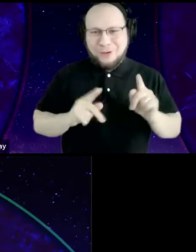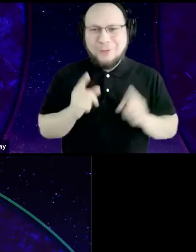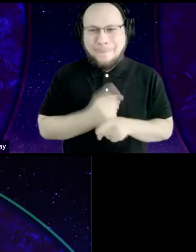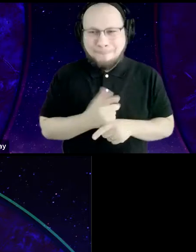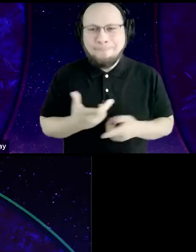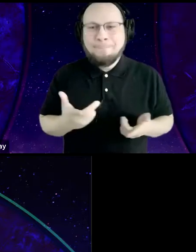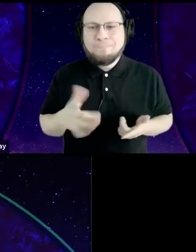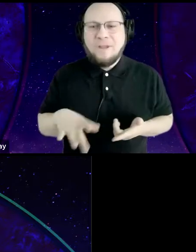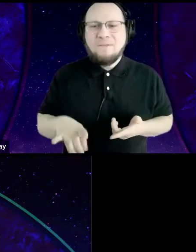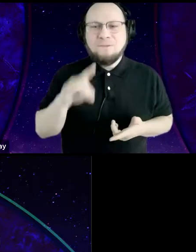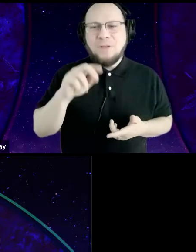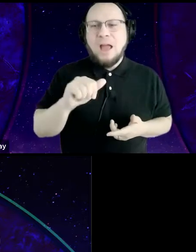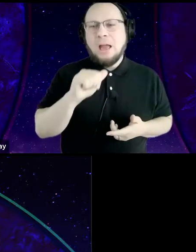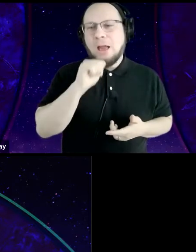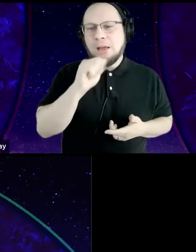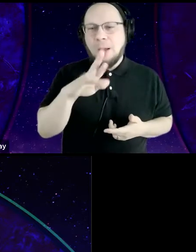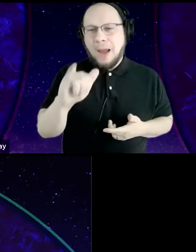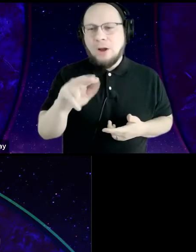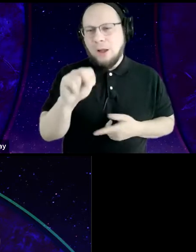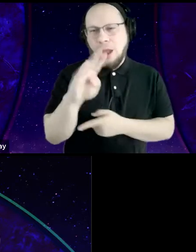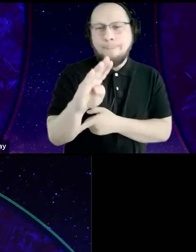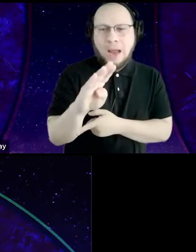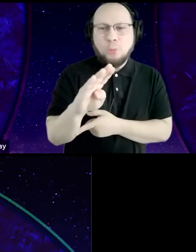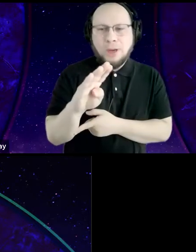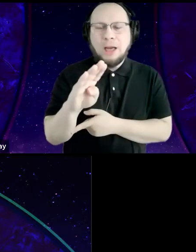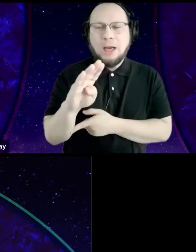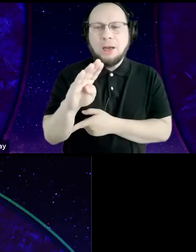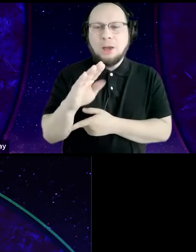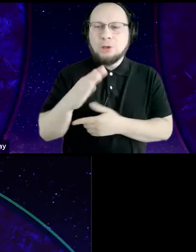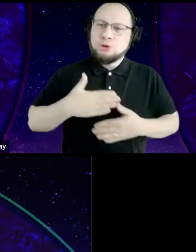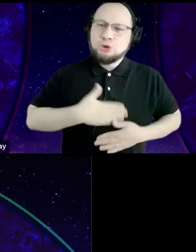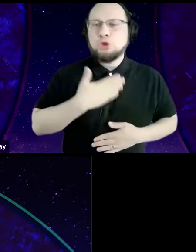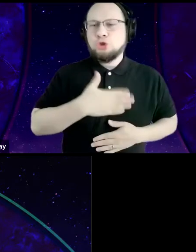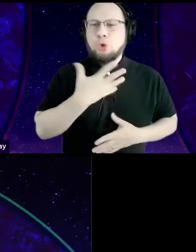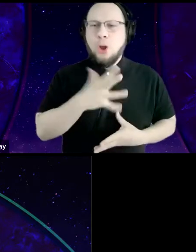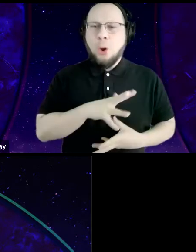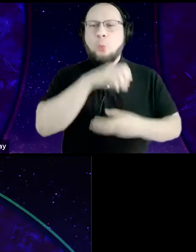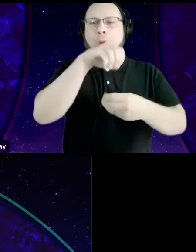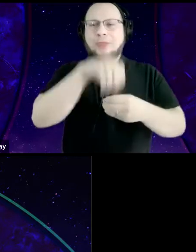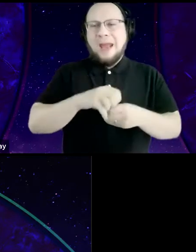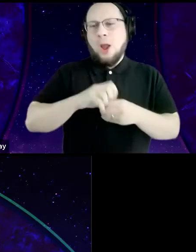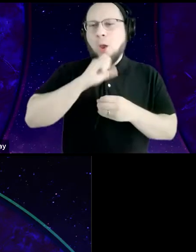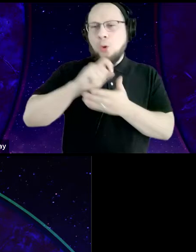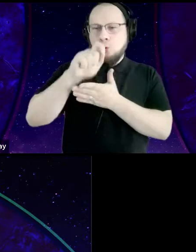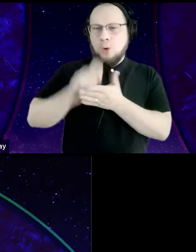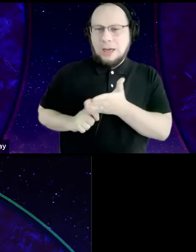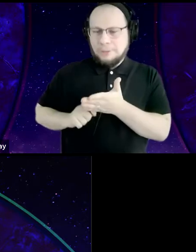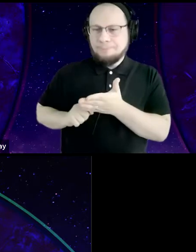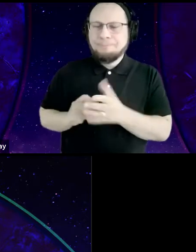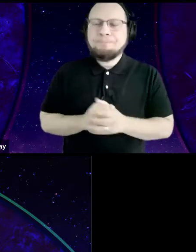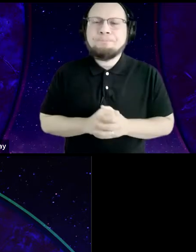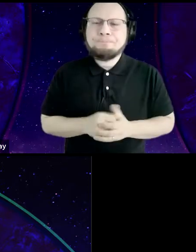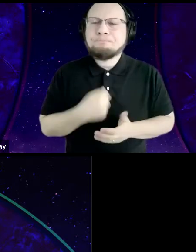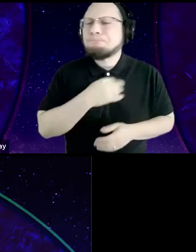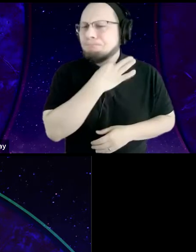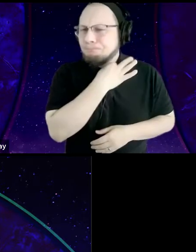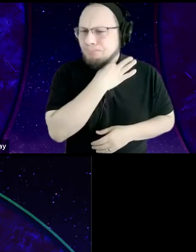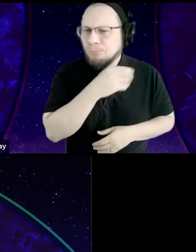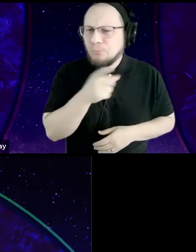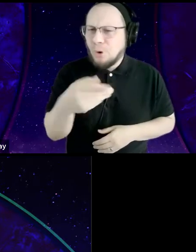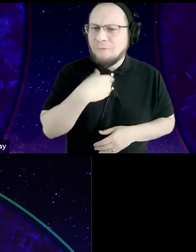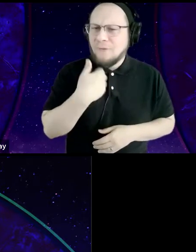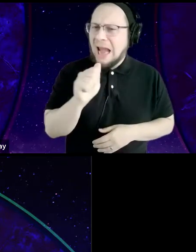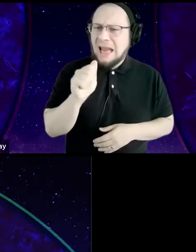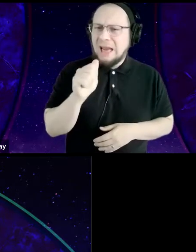a non-binary joy like within classics. And so I'm wondering, like, do you have a relationship